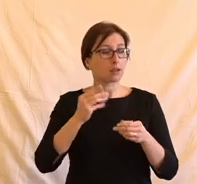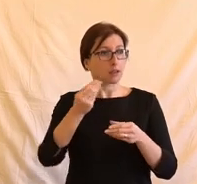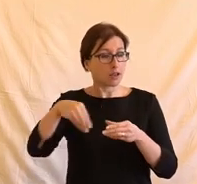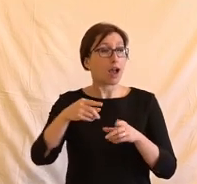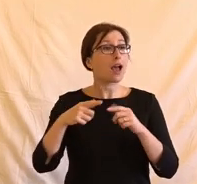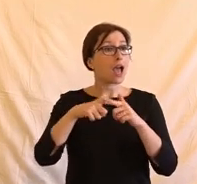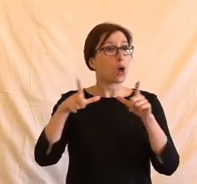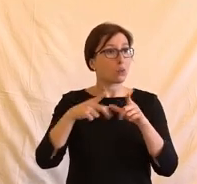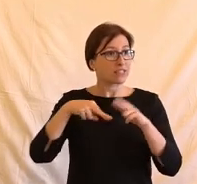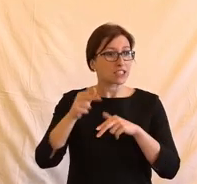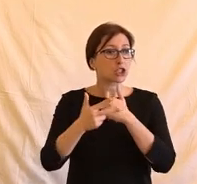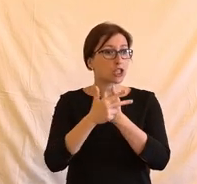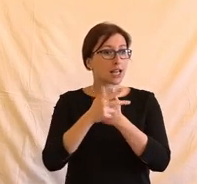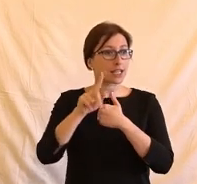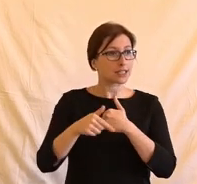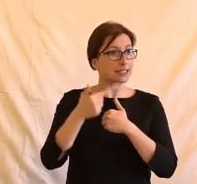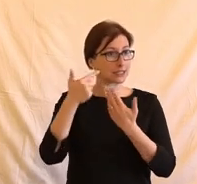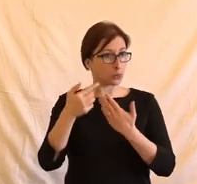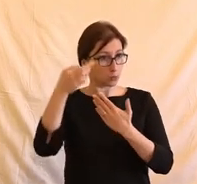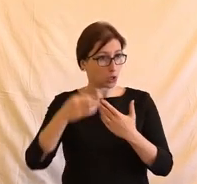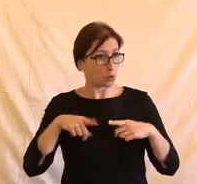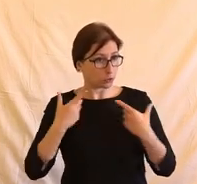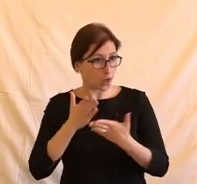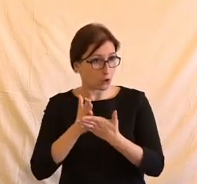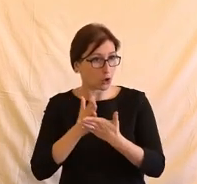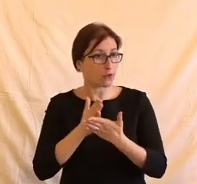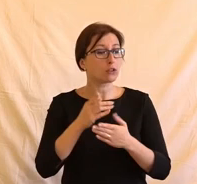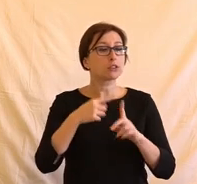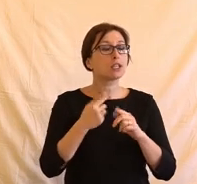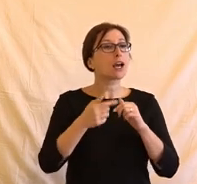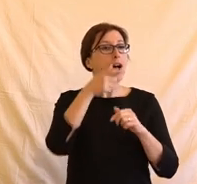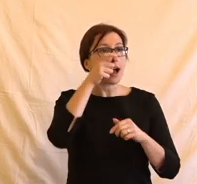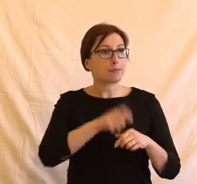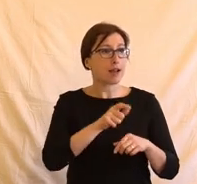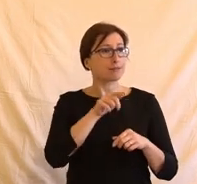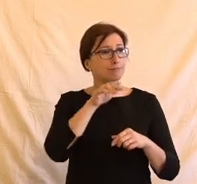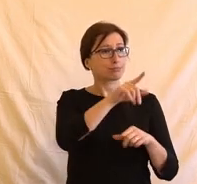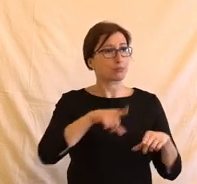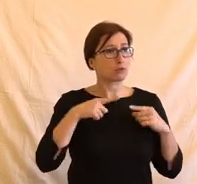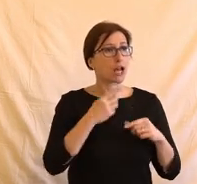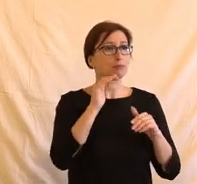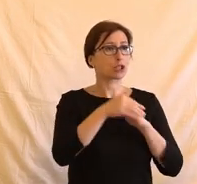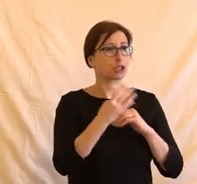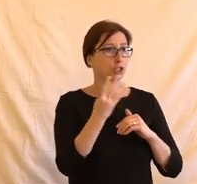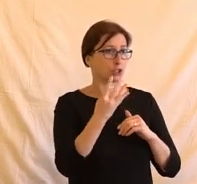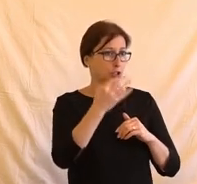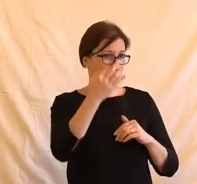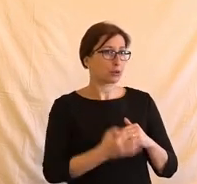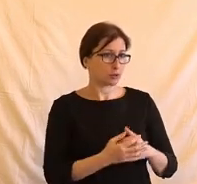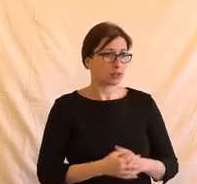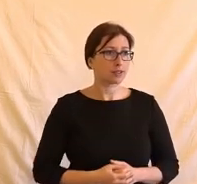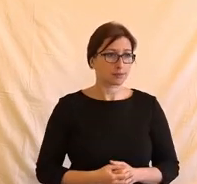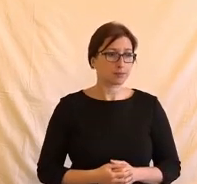to 13,7% případů a v Spojených státech je to více než